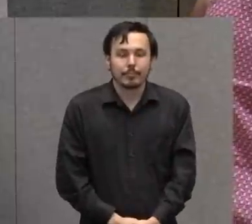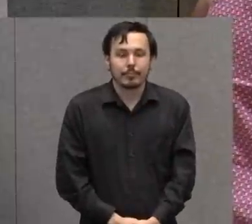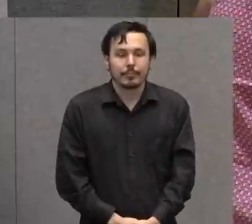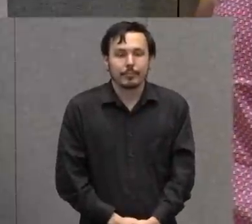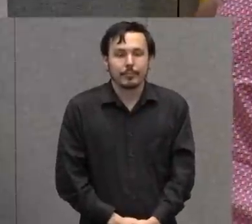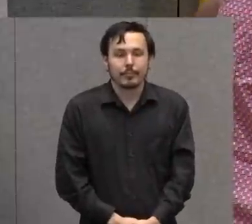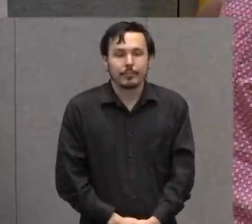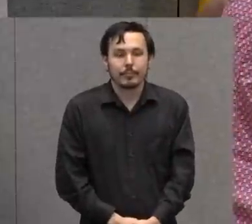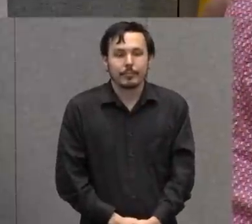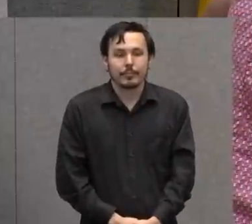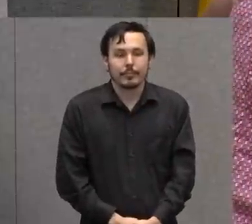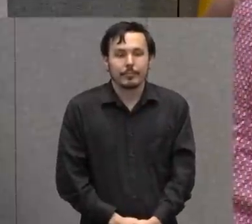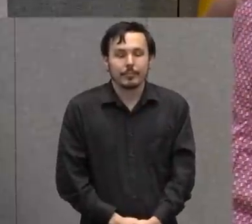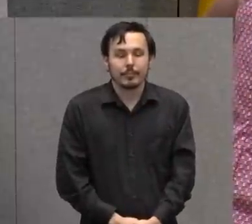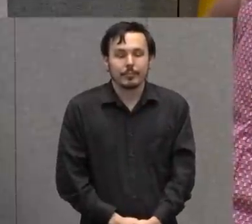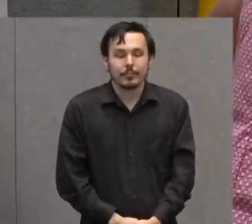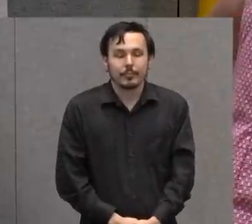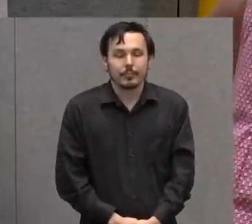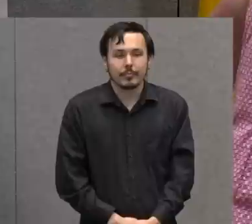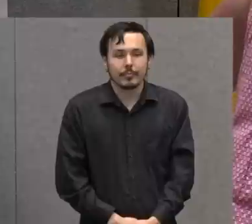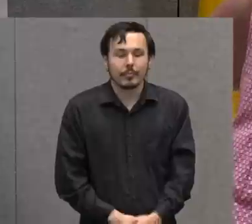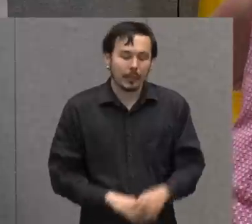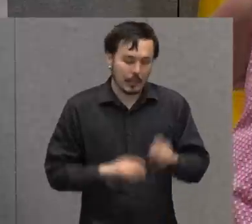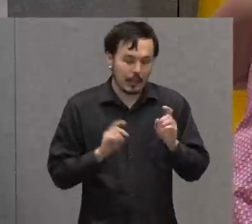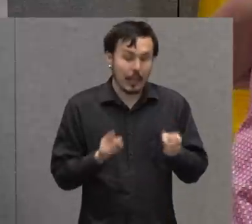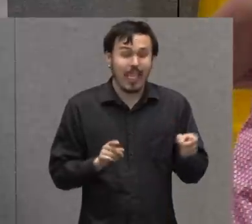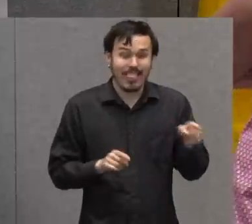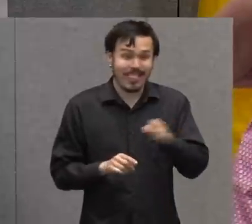has the same